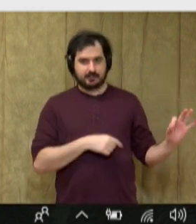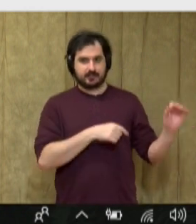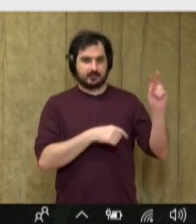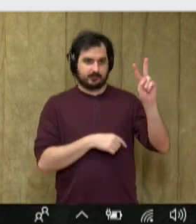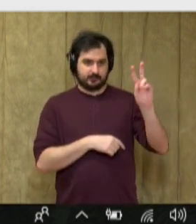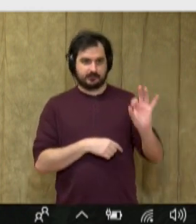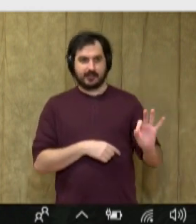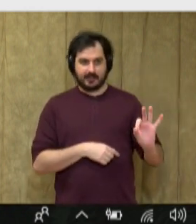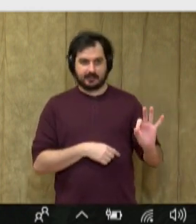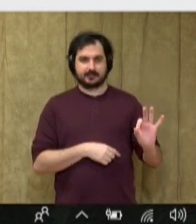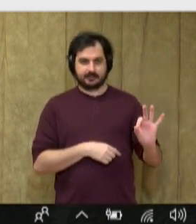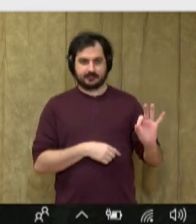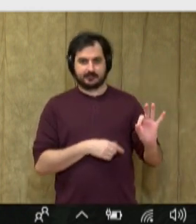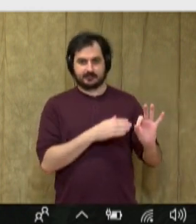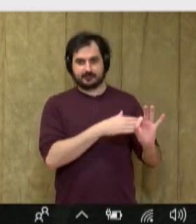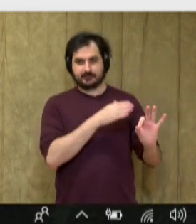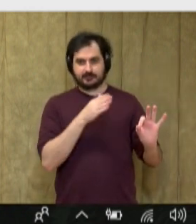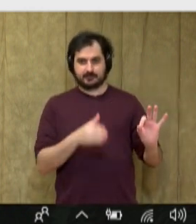2/9,